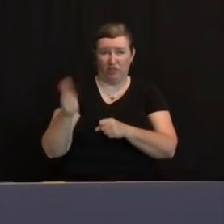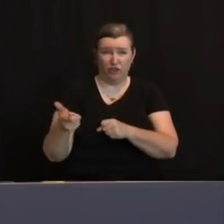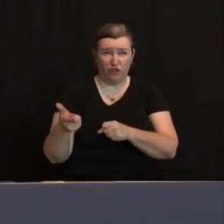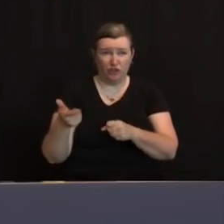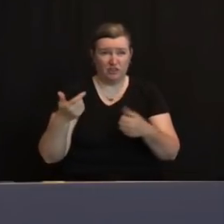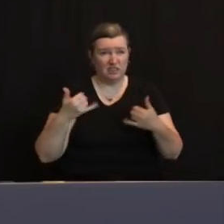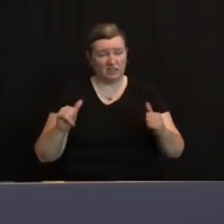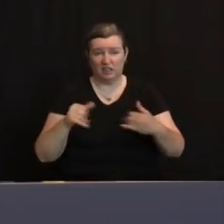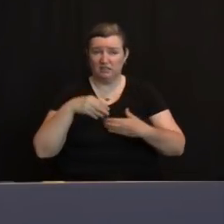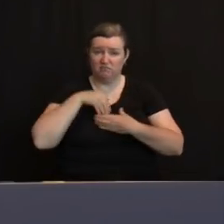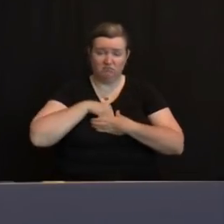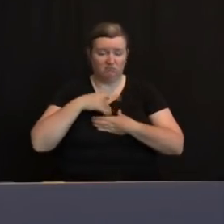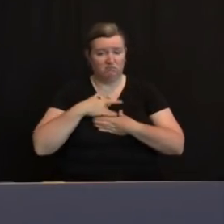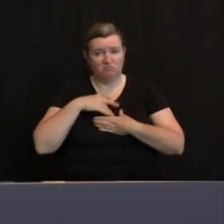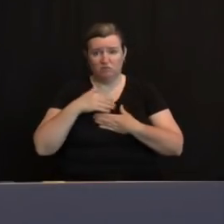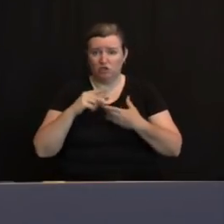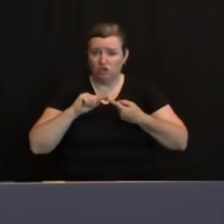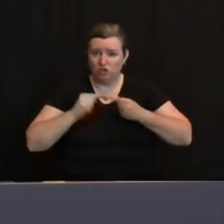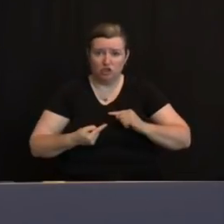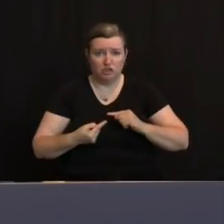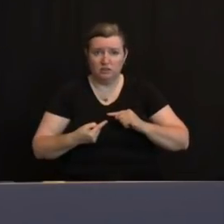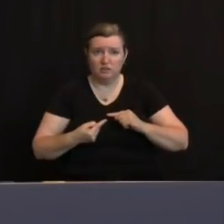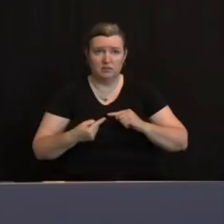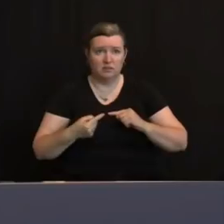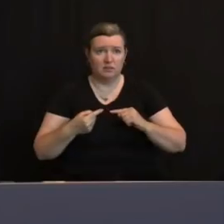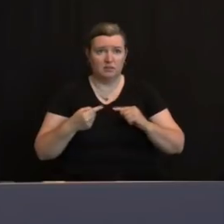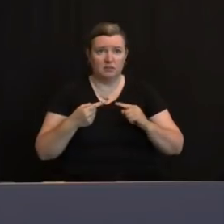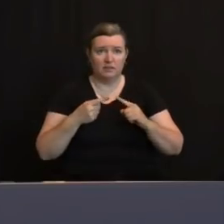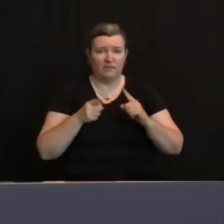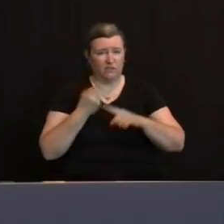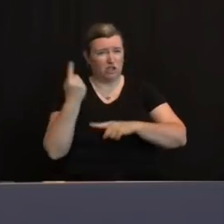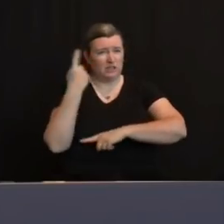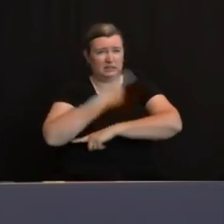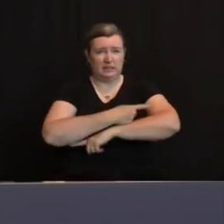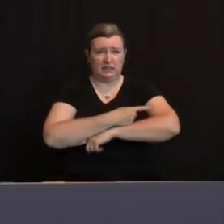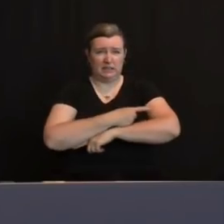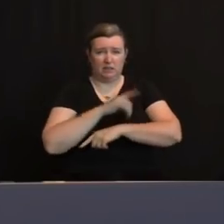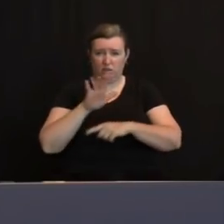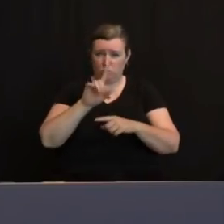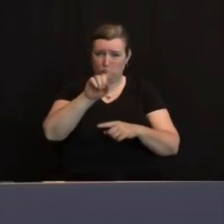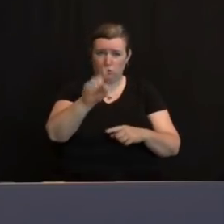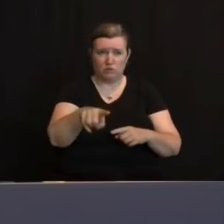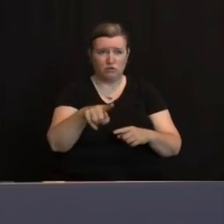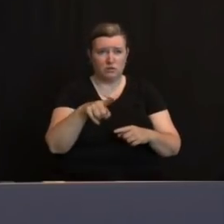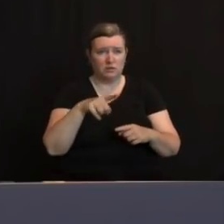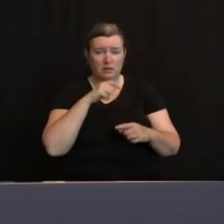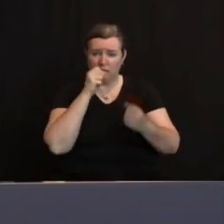much as it did 10 ago. So to Nikita's question, I do not support